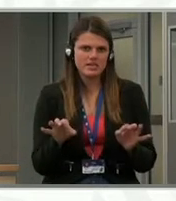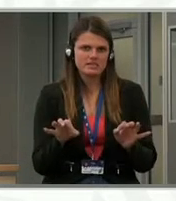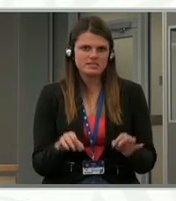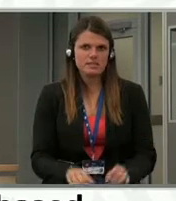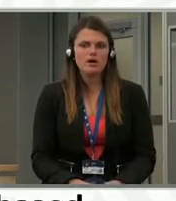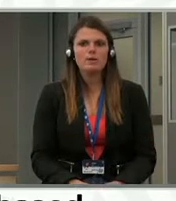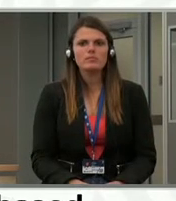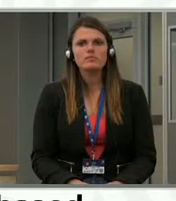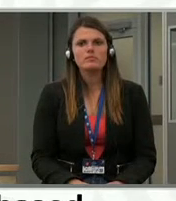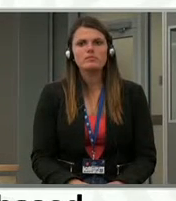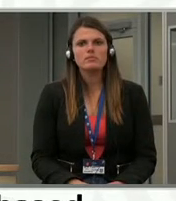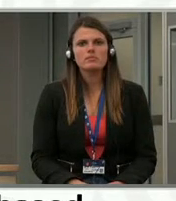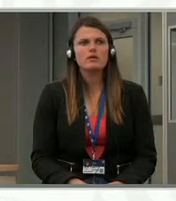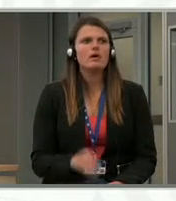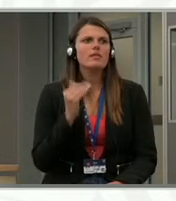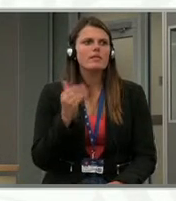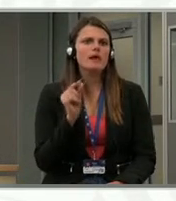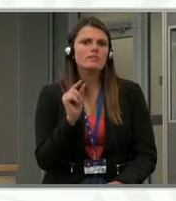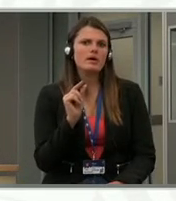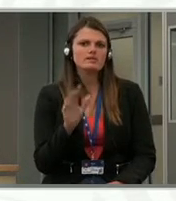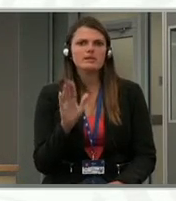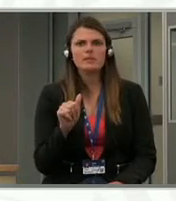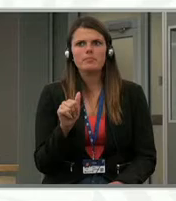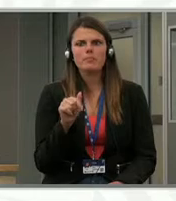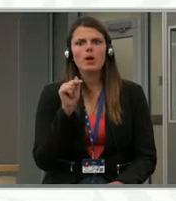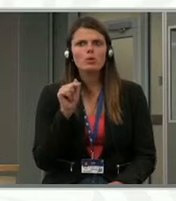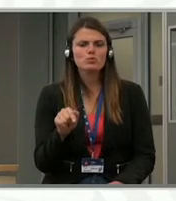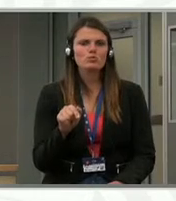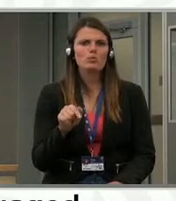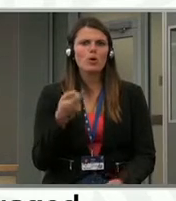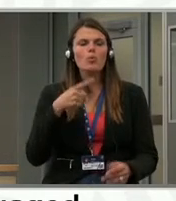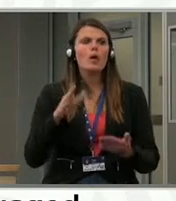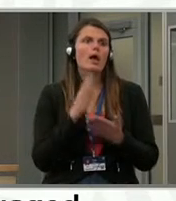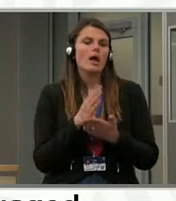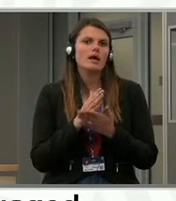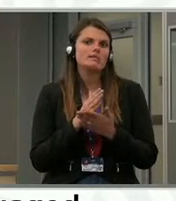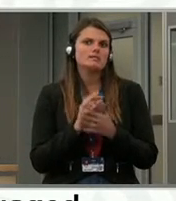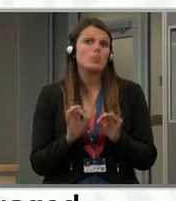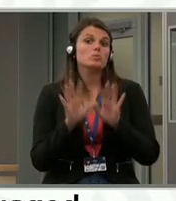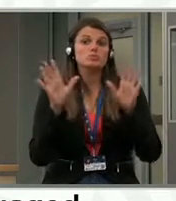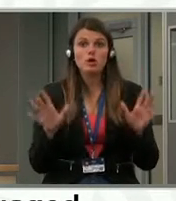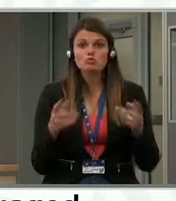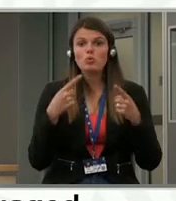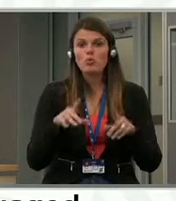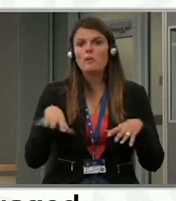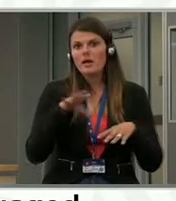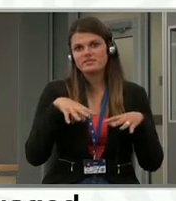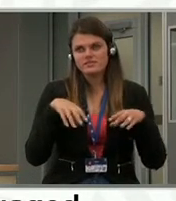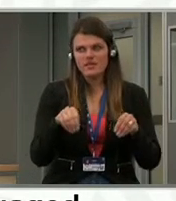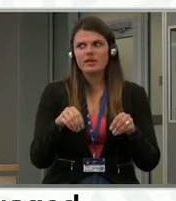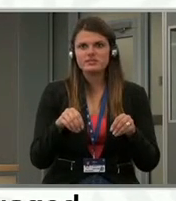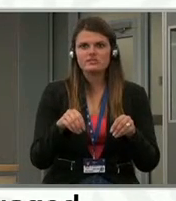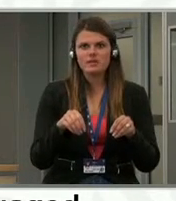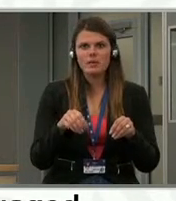Now to talk about the actions that we are engaged in and that we would like to